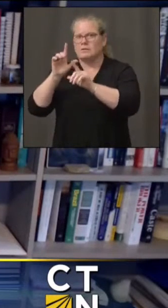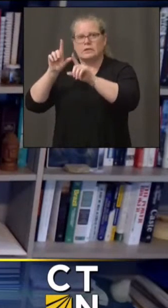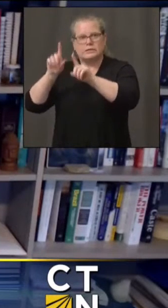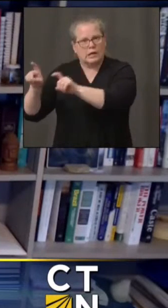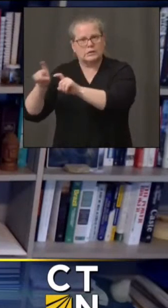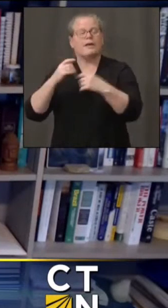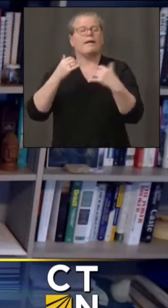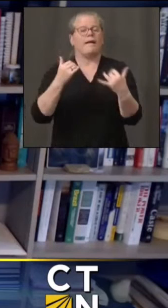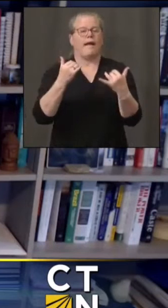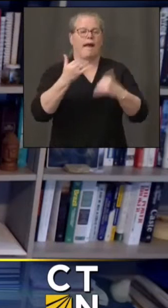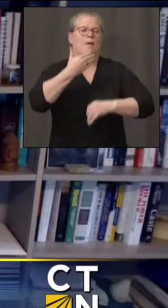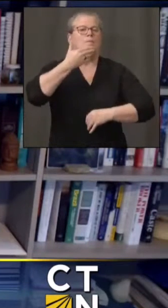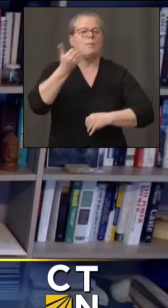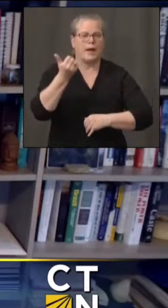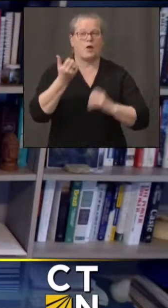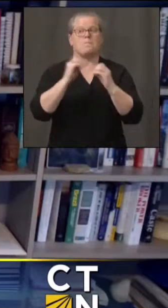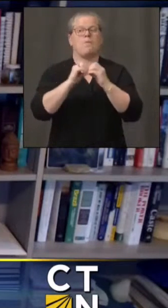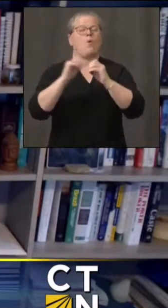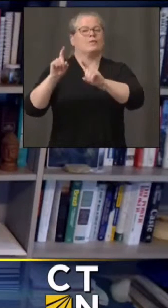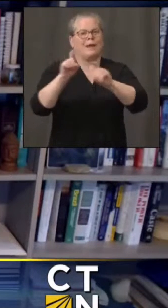in the younger